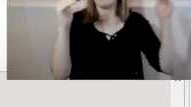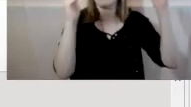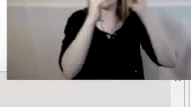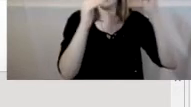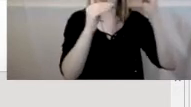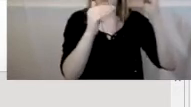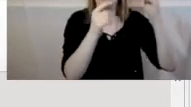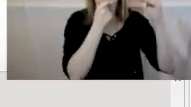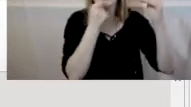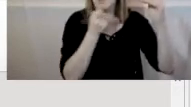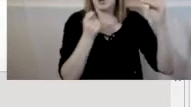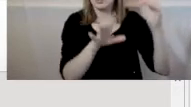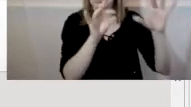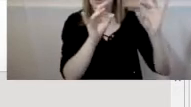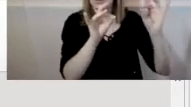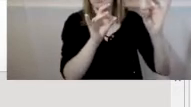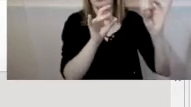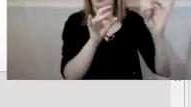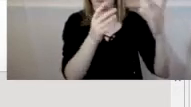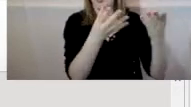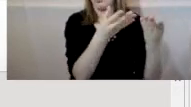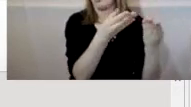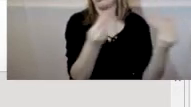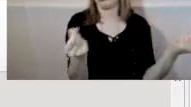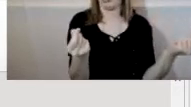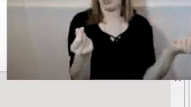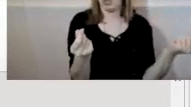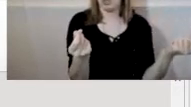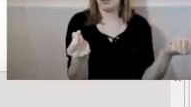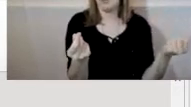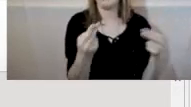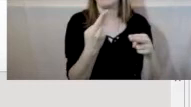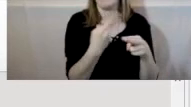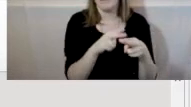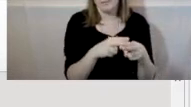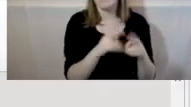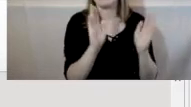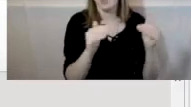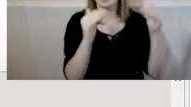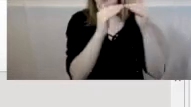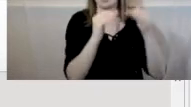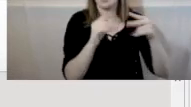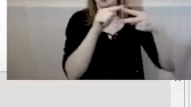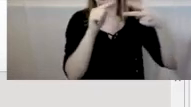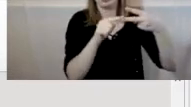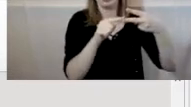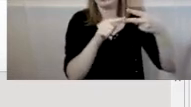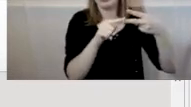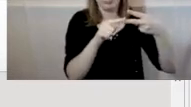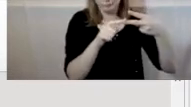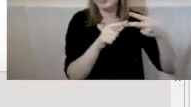survived. So left only basic and